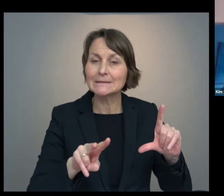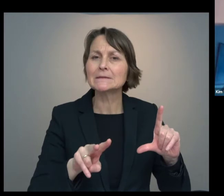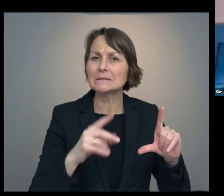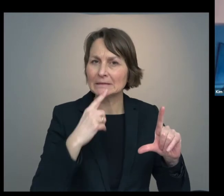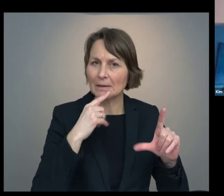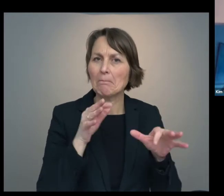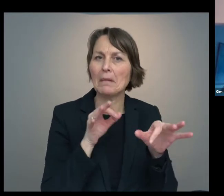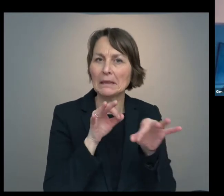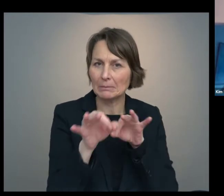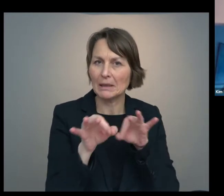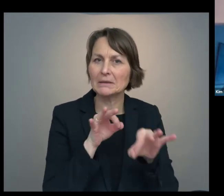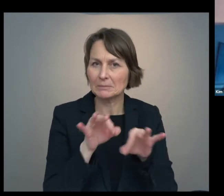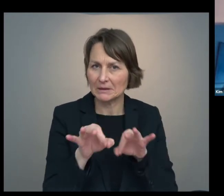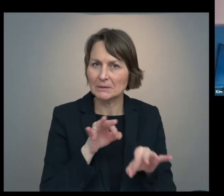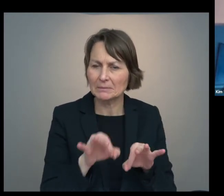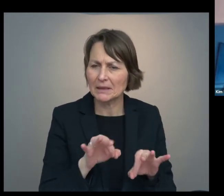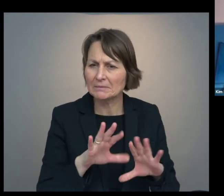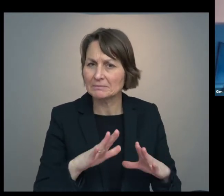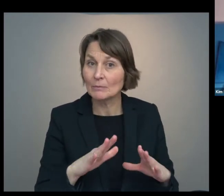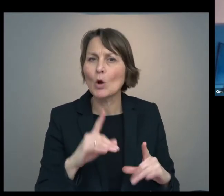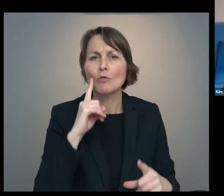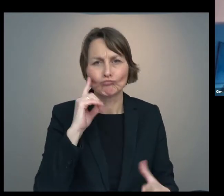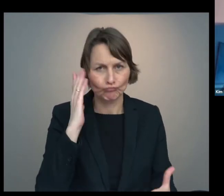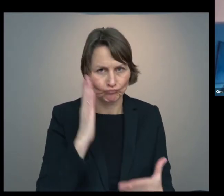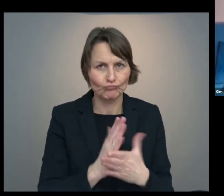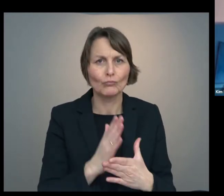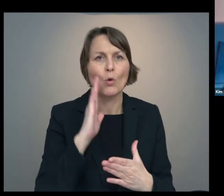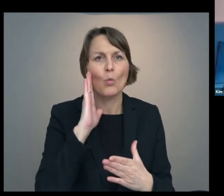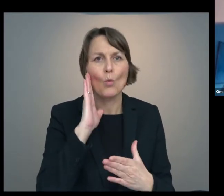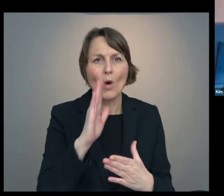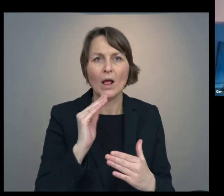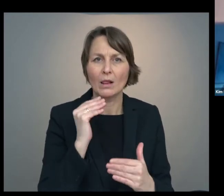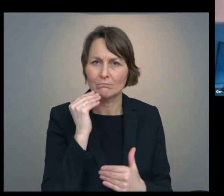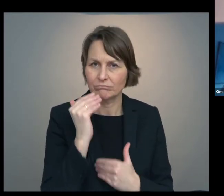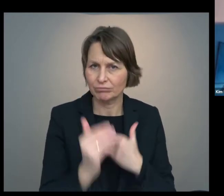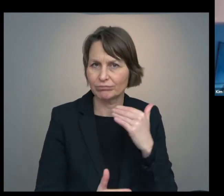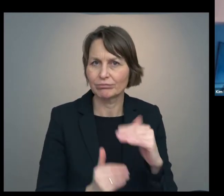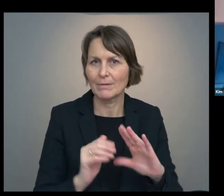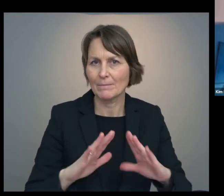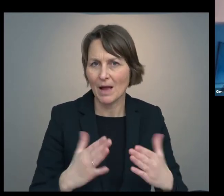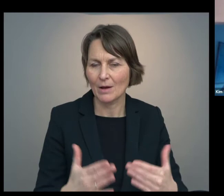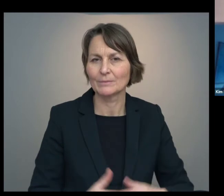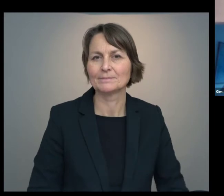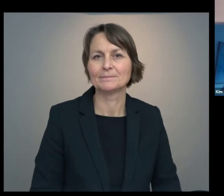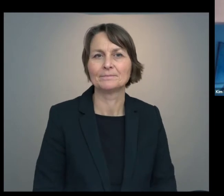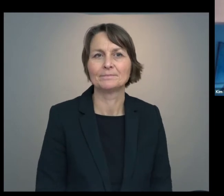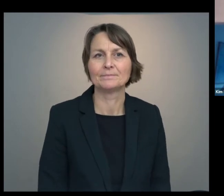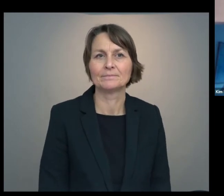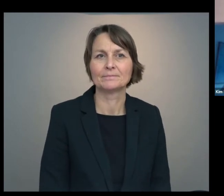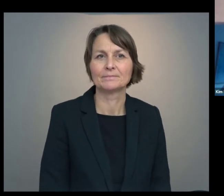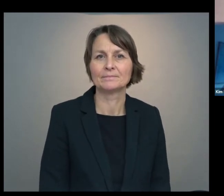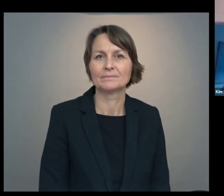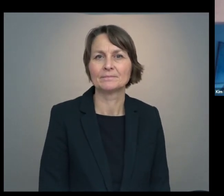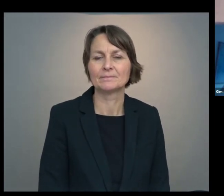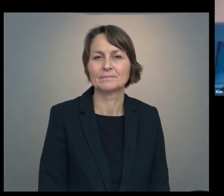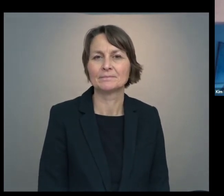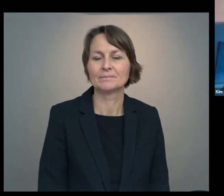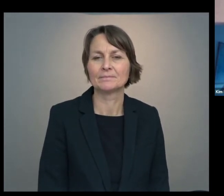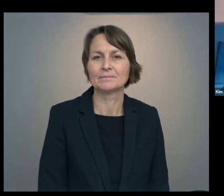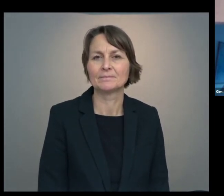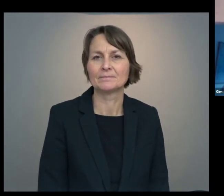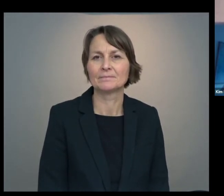do talk about what we want to do, as I said, what we've decided to do, and it's